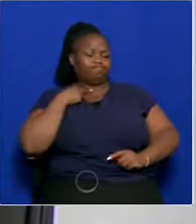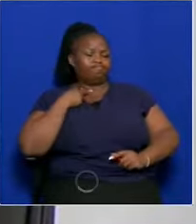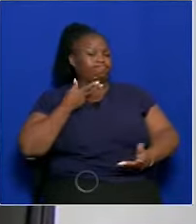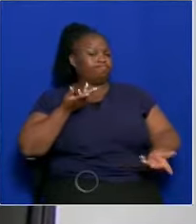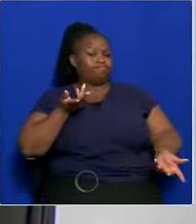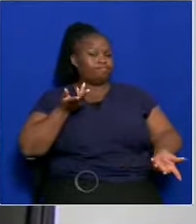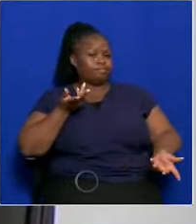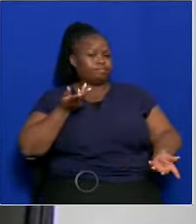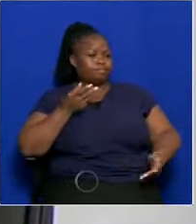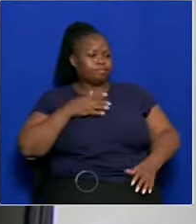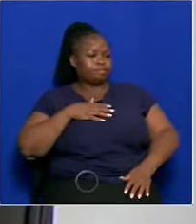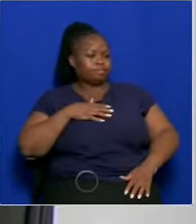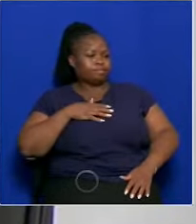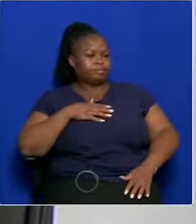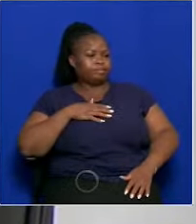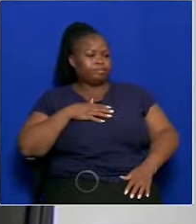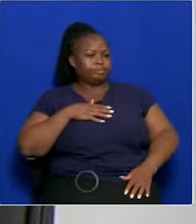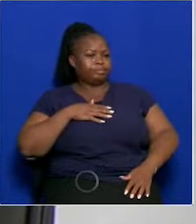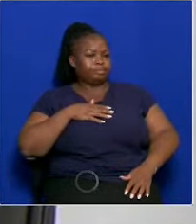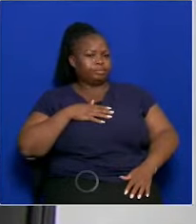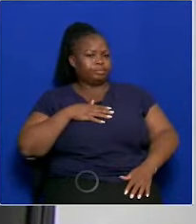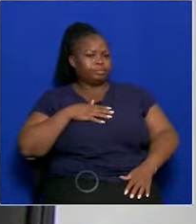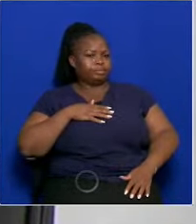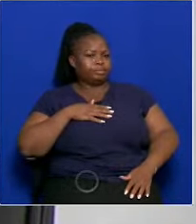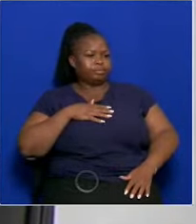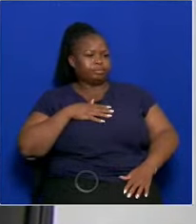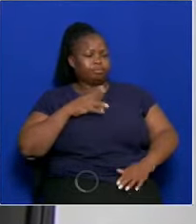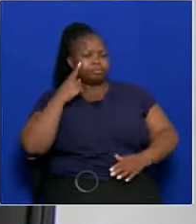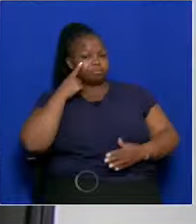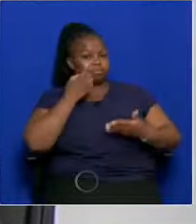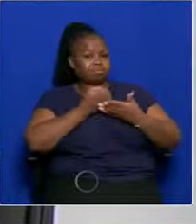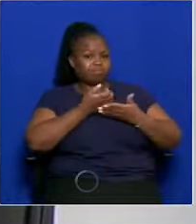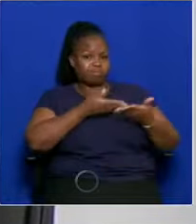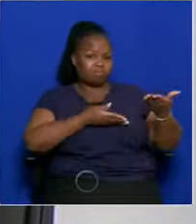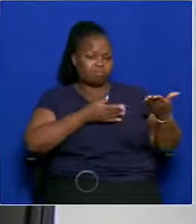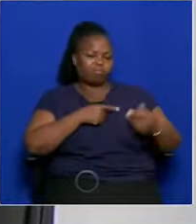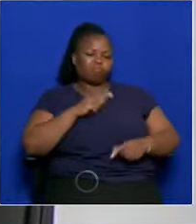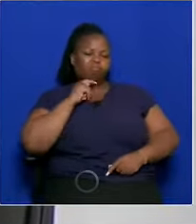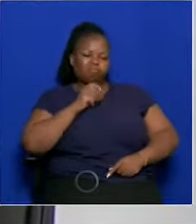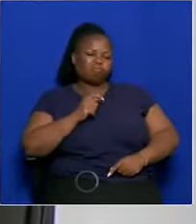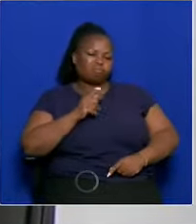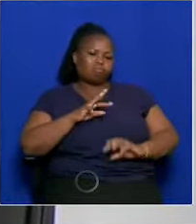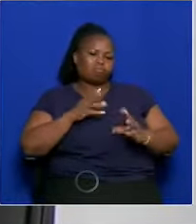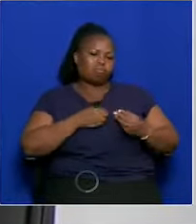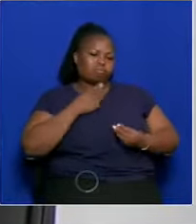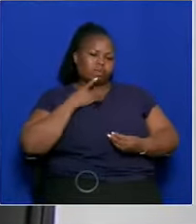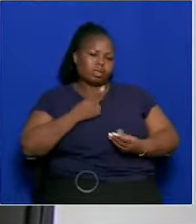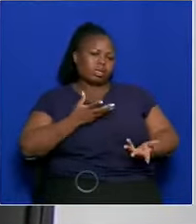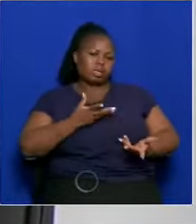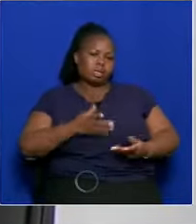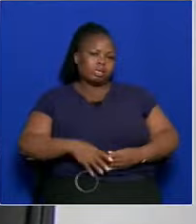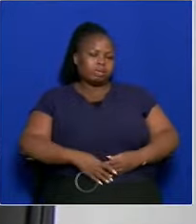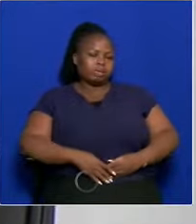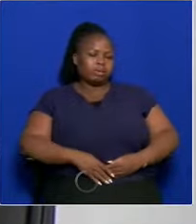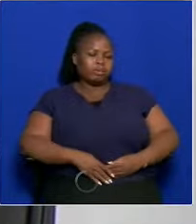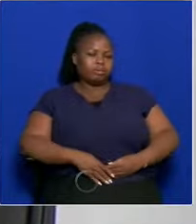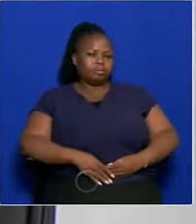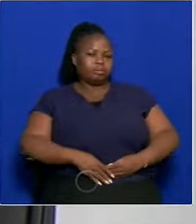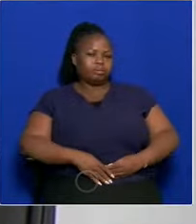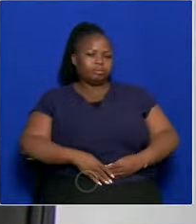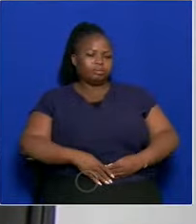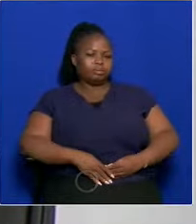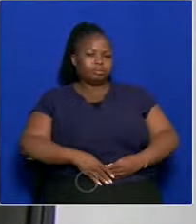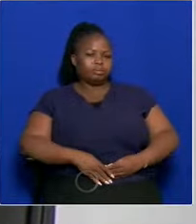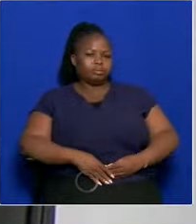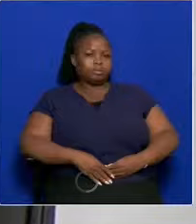with your inferences. But the truth is what I'm saying, so I got nothing further more to say on that one. So I will die